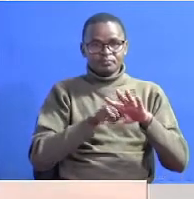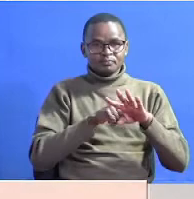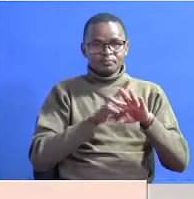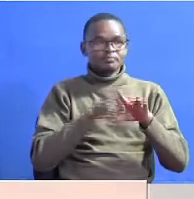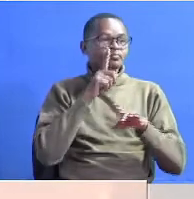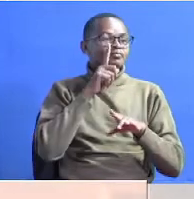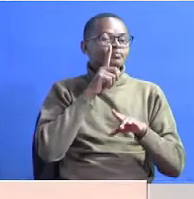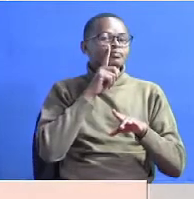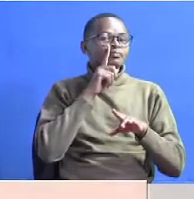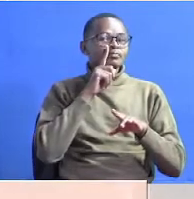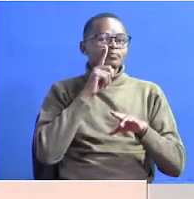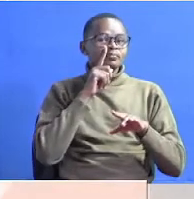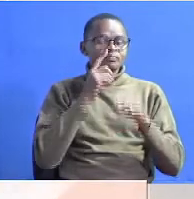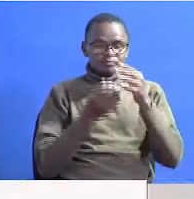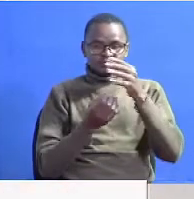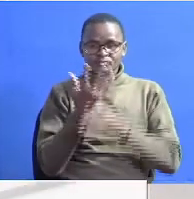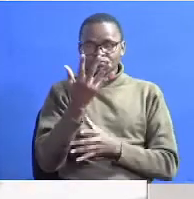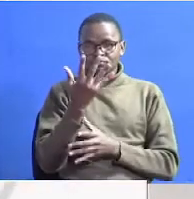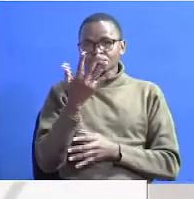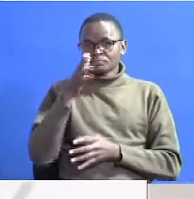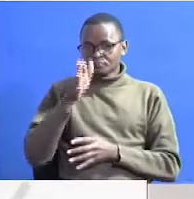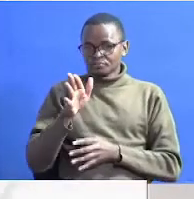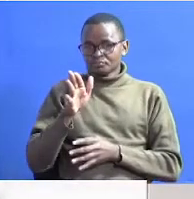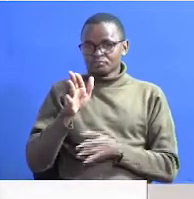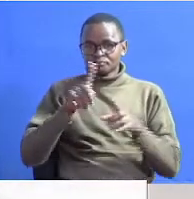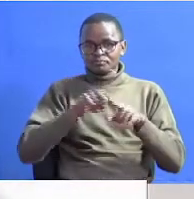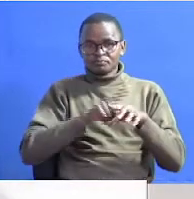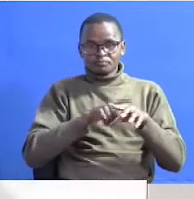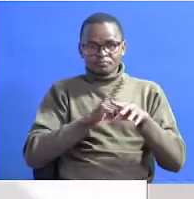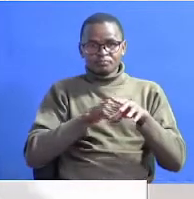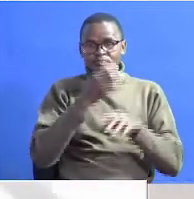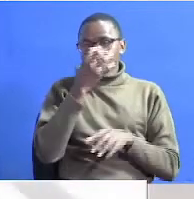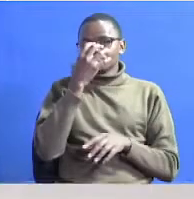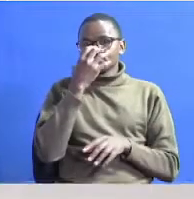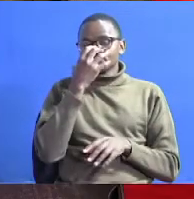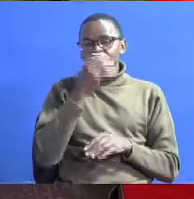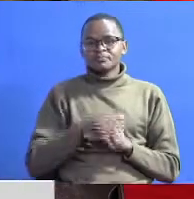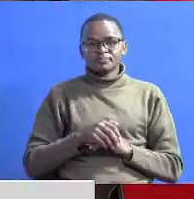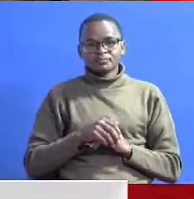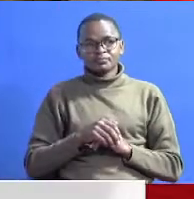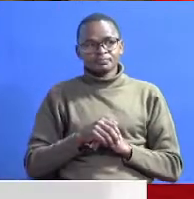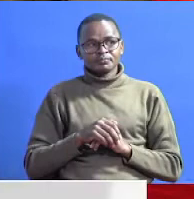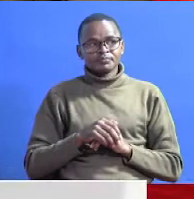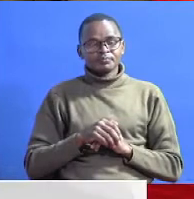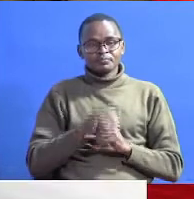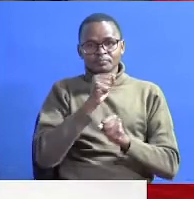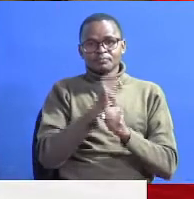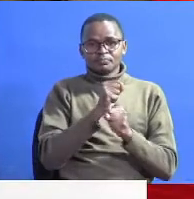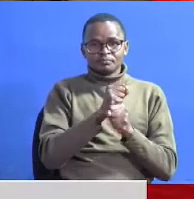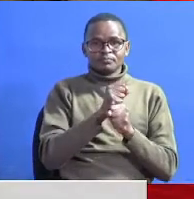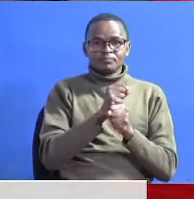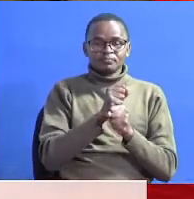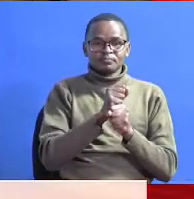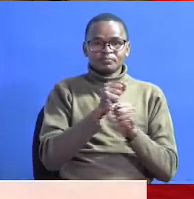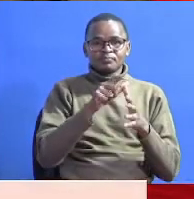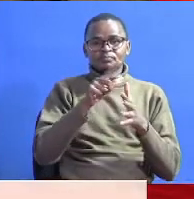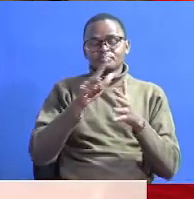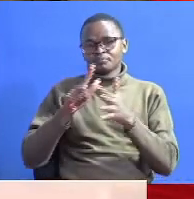tomorrow officially with the inauguration of President-elect William Ruto, do you think